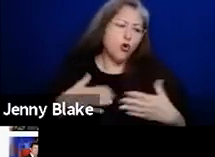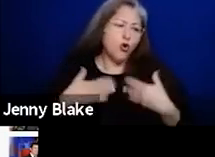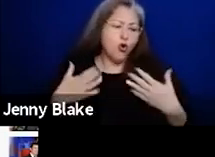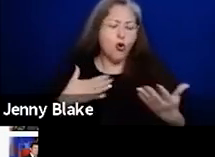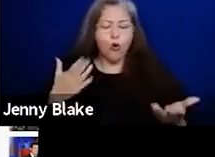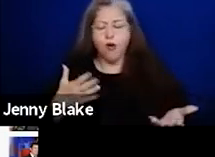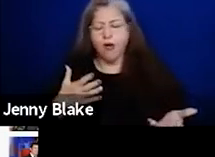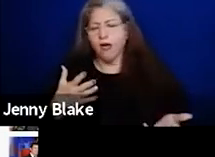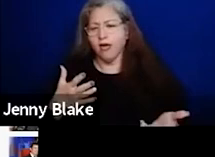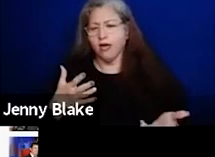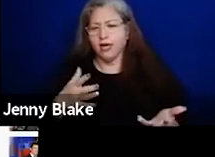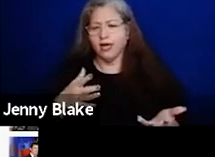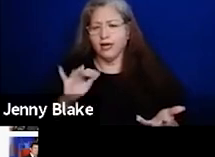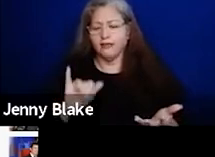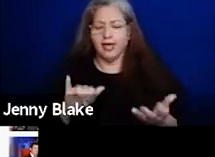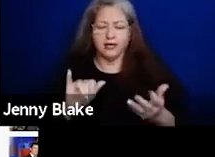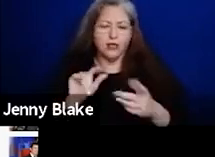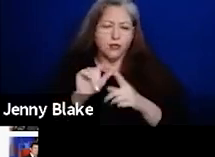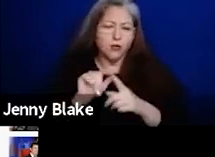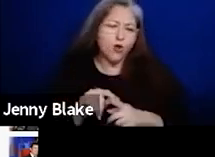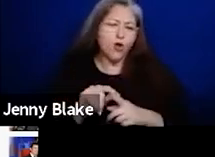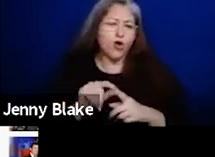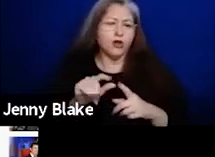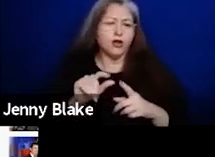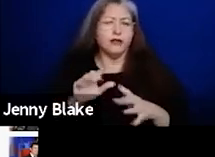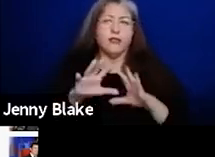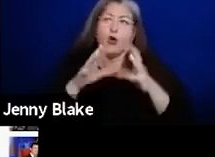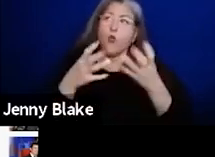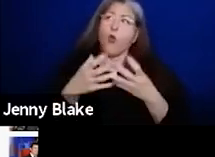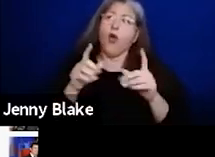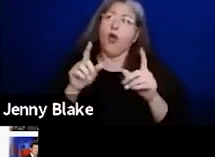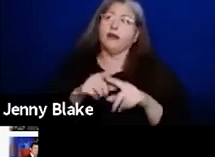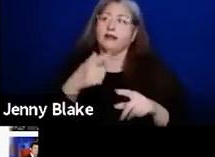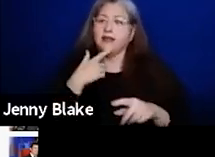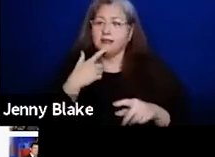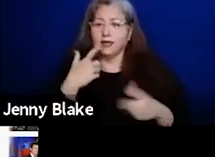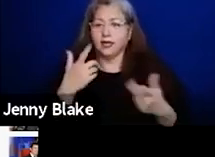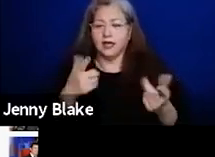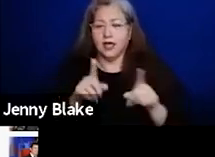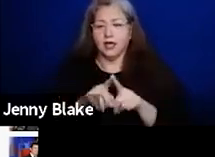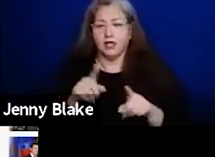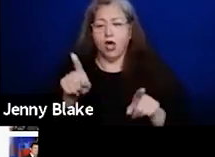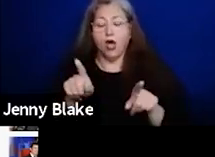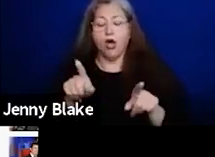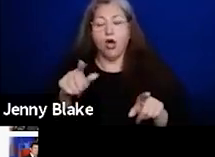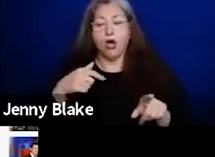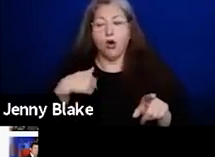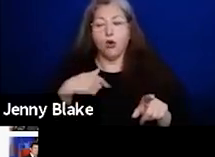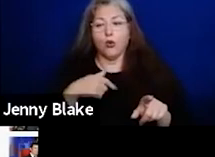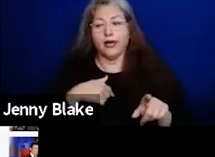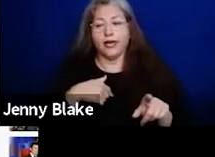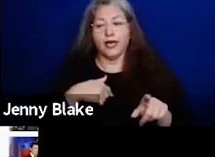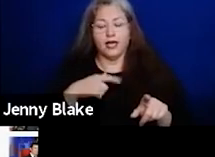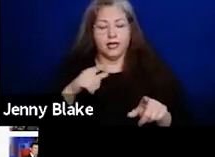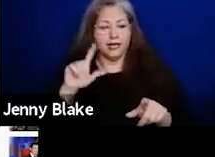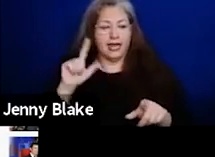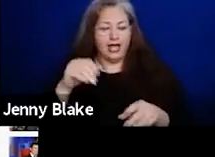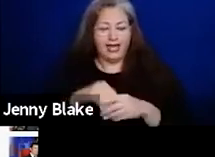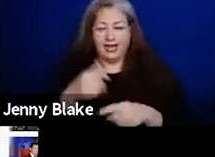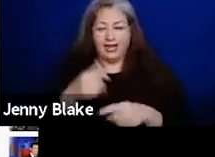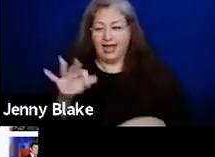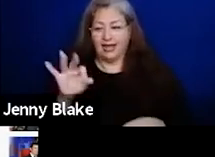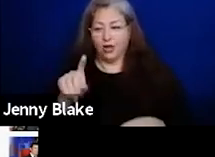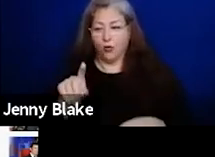happiness, this word and the world of lesbians. And then we also very soon in 91, the